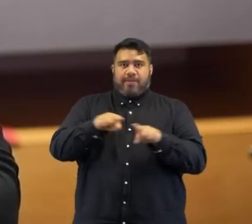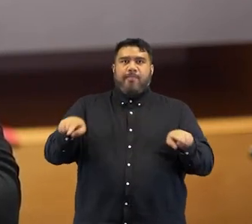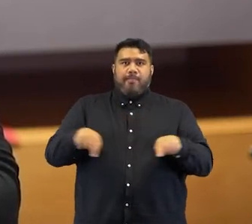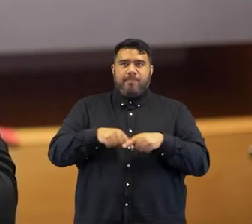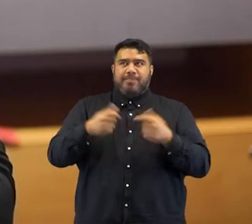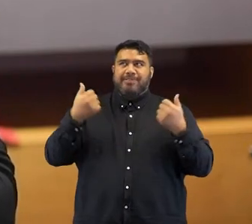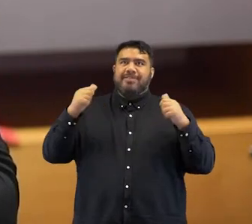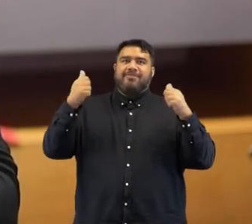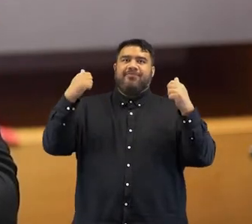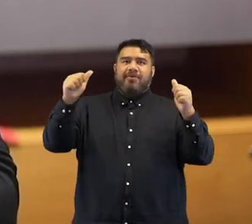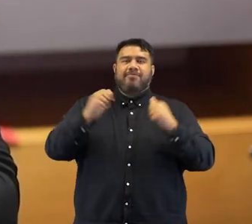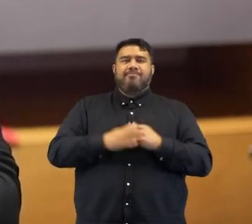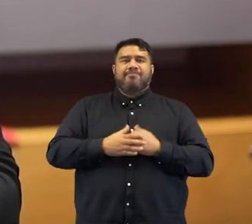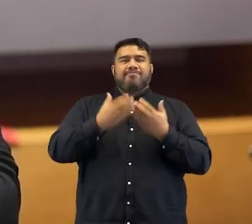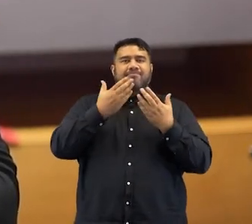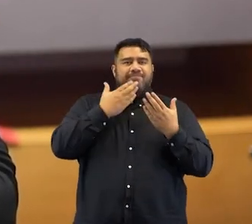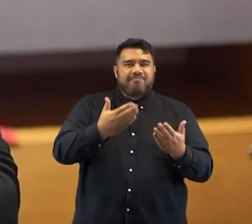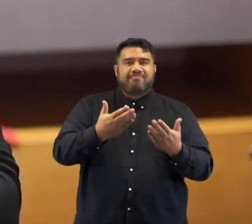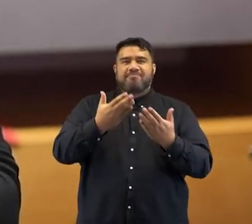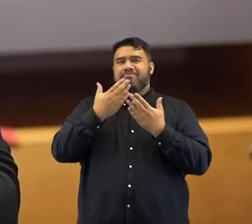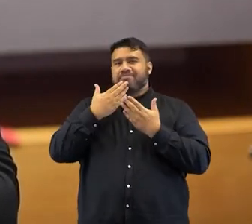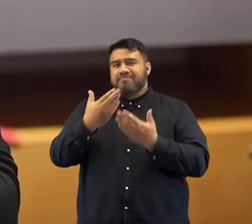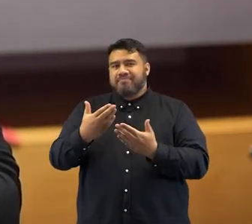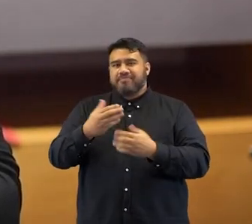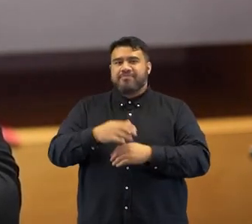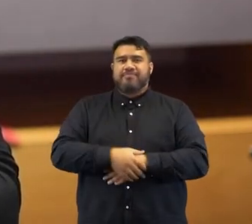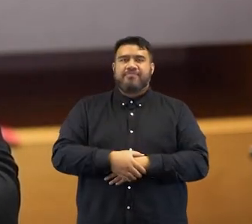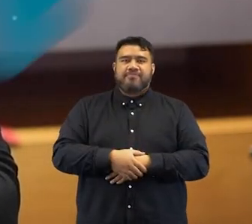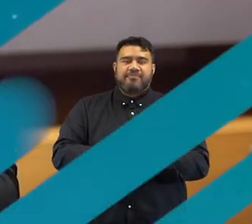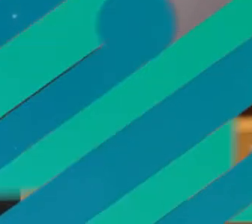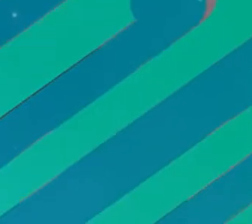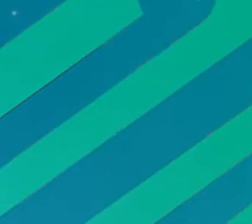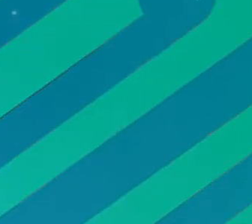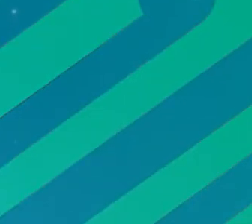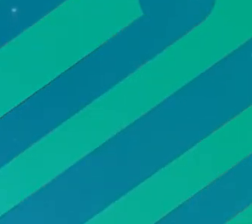to their success. Ngā mihi ki a koutou katoa.